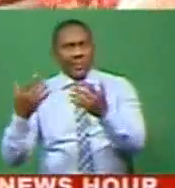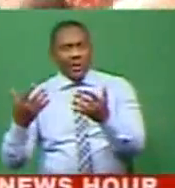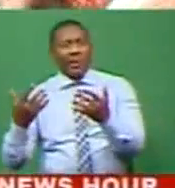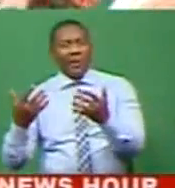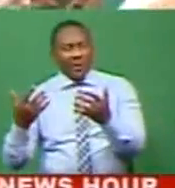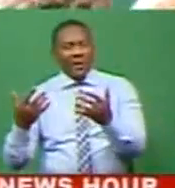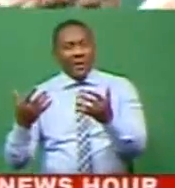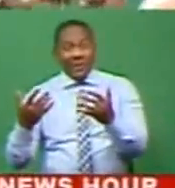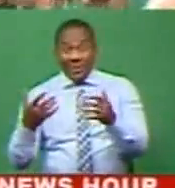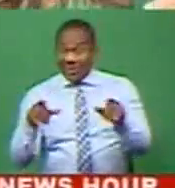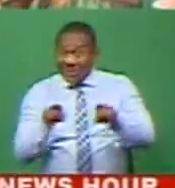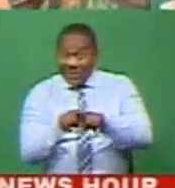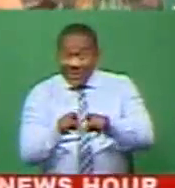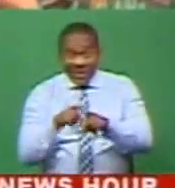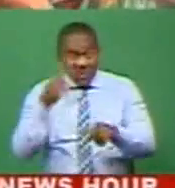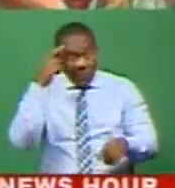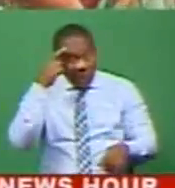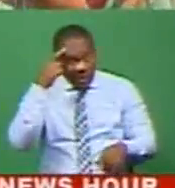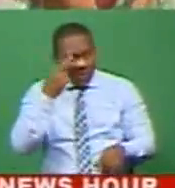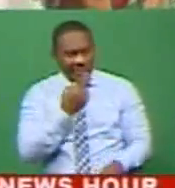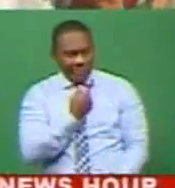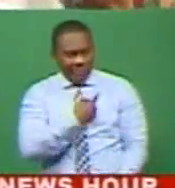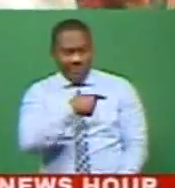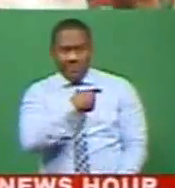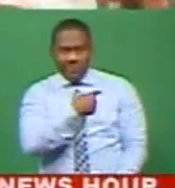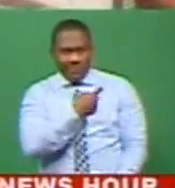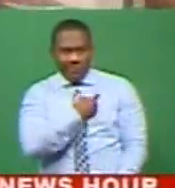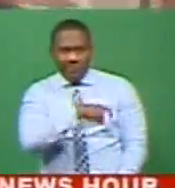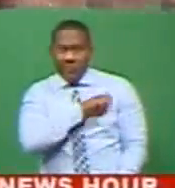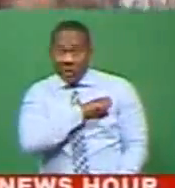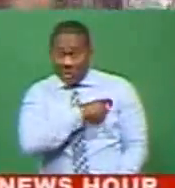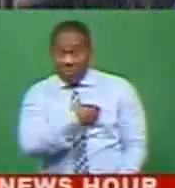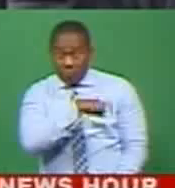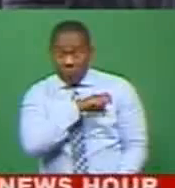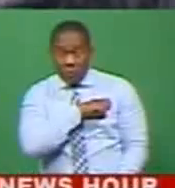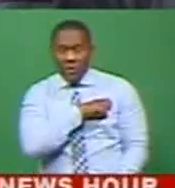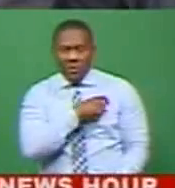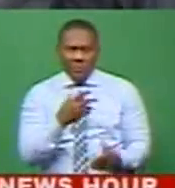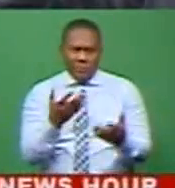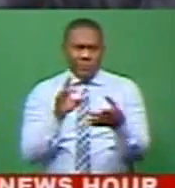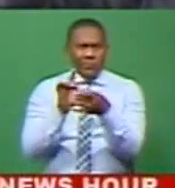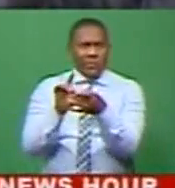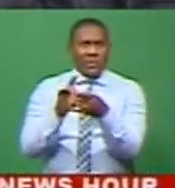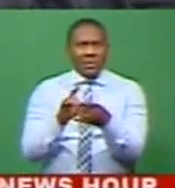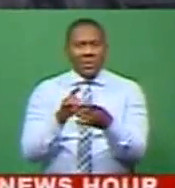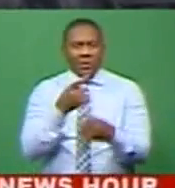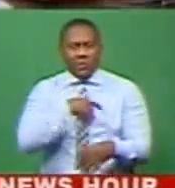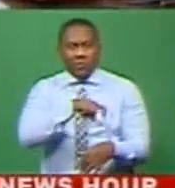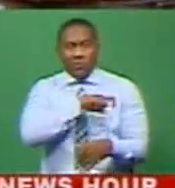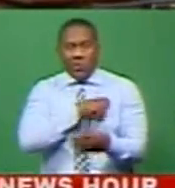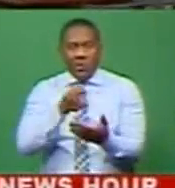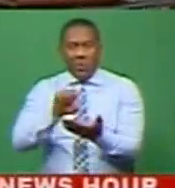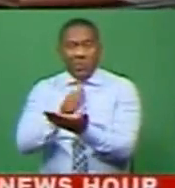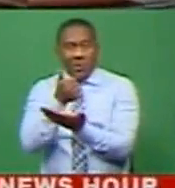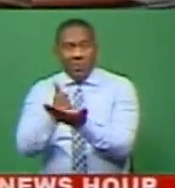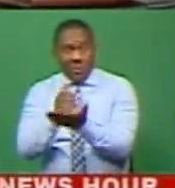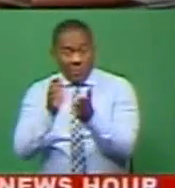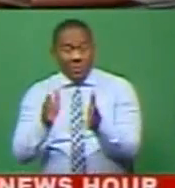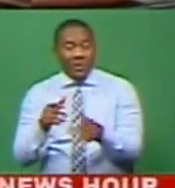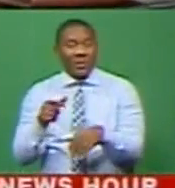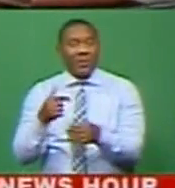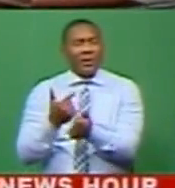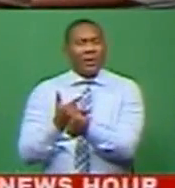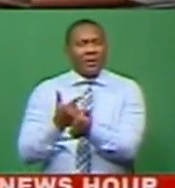partnering Ghana to train young entrepreneurs to compete with their foreign counterparts. The Spanish ambassador to Ghana, Madame Alicia